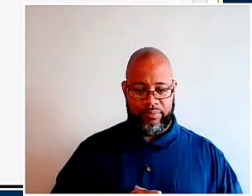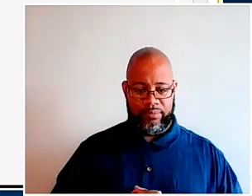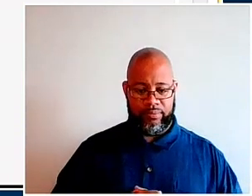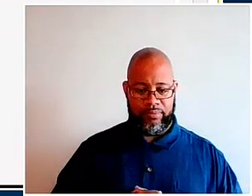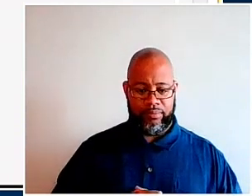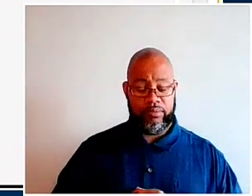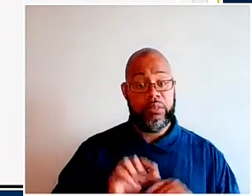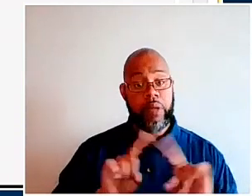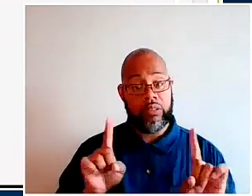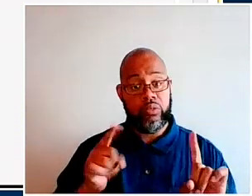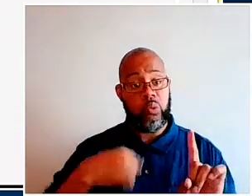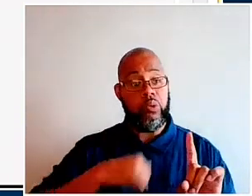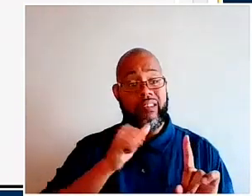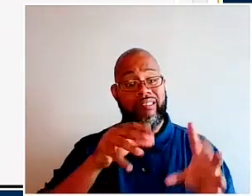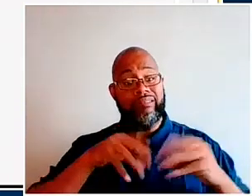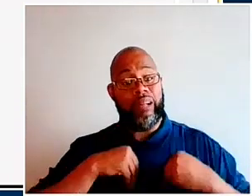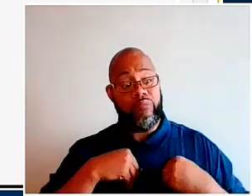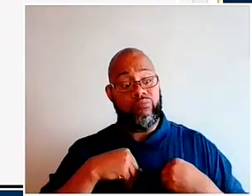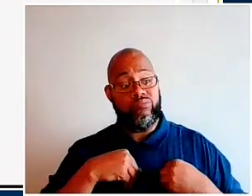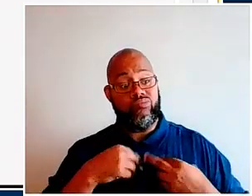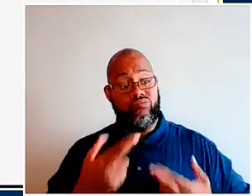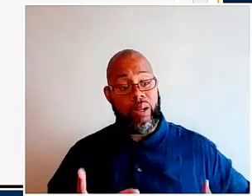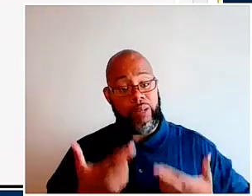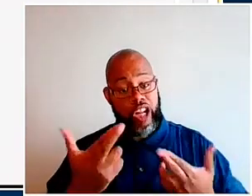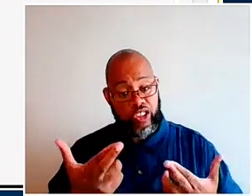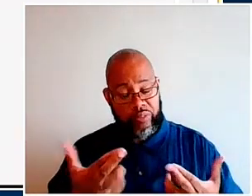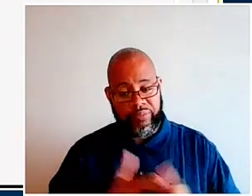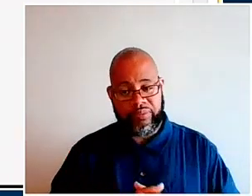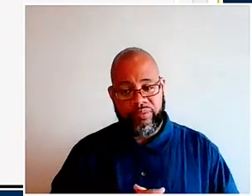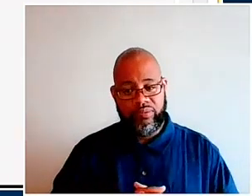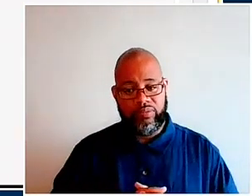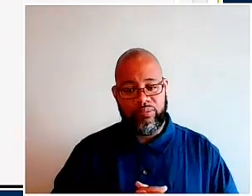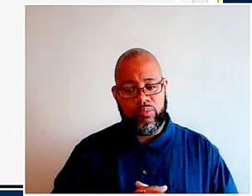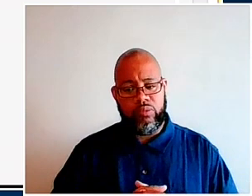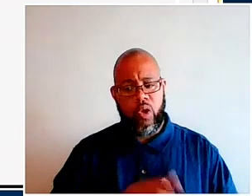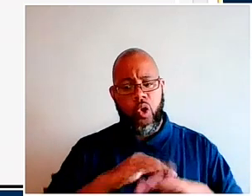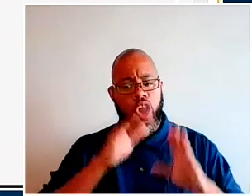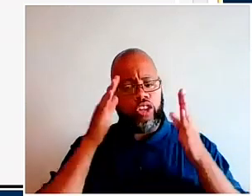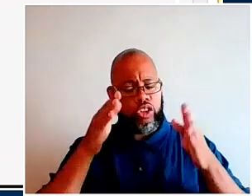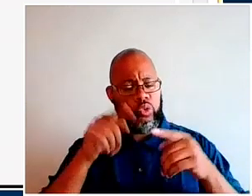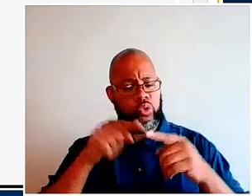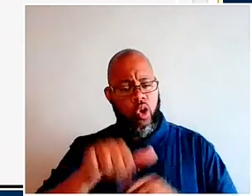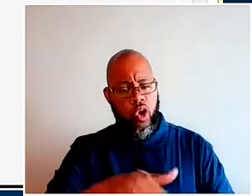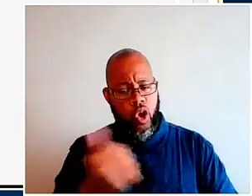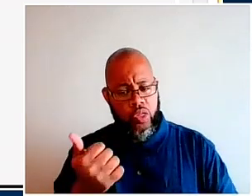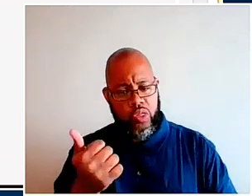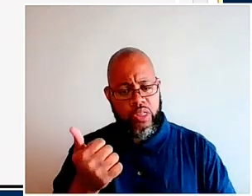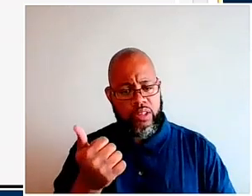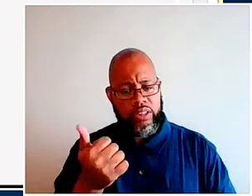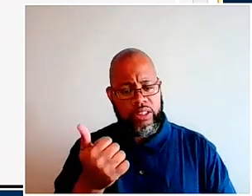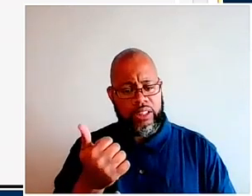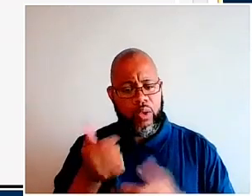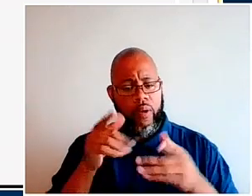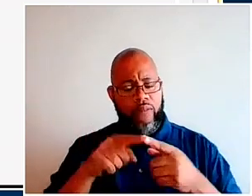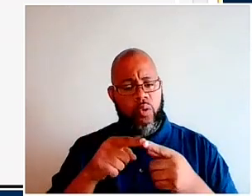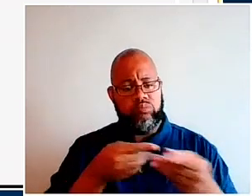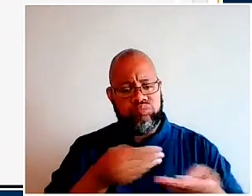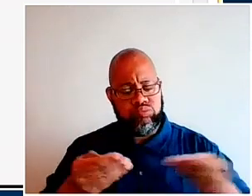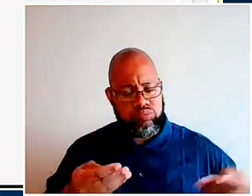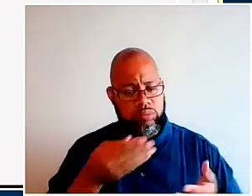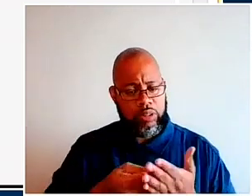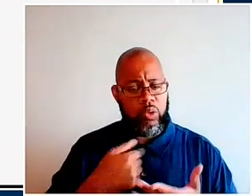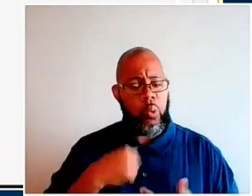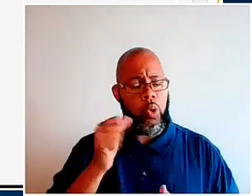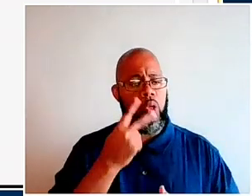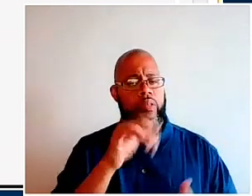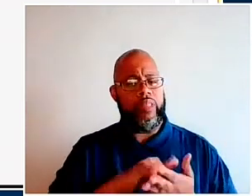Although we are not accepting that recommendation, they called our attention to other options for distributing funds. And as you can see, we will look at this